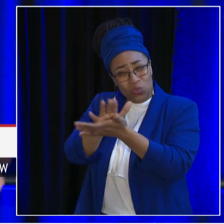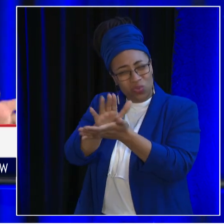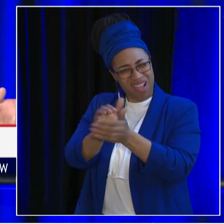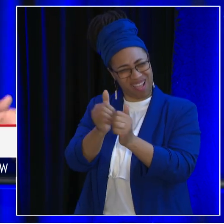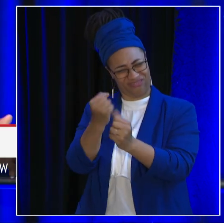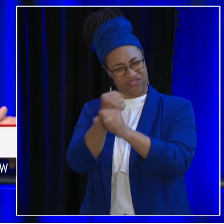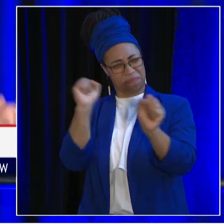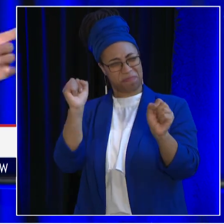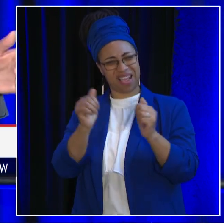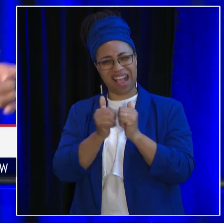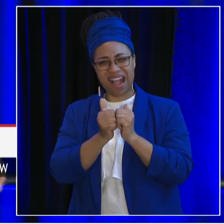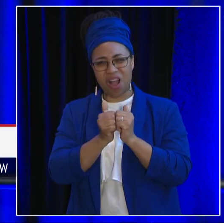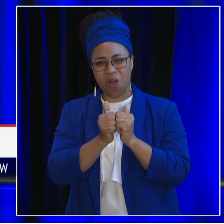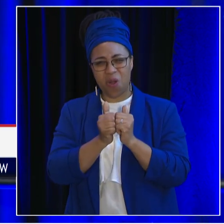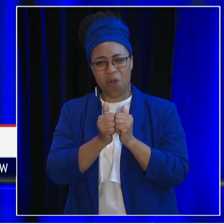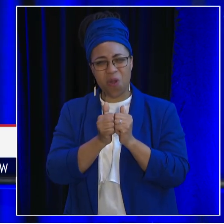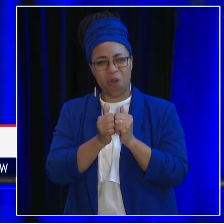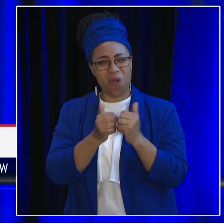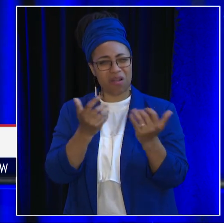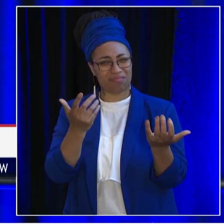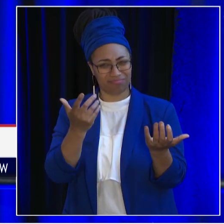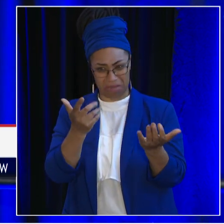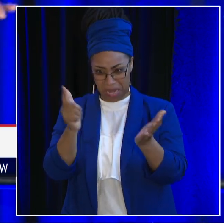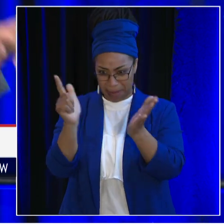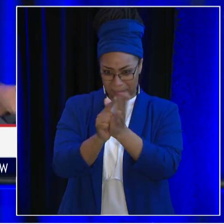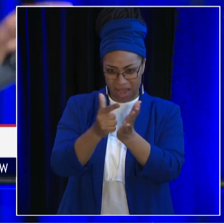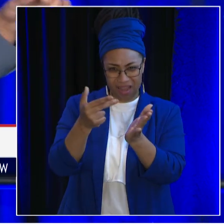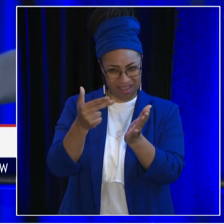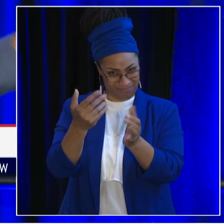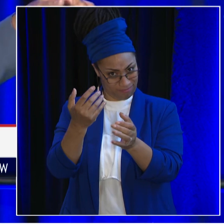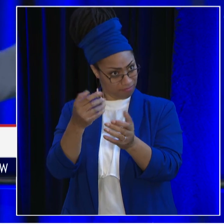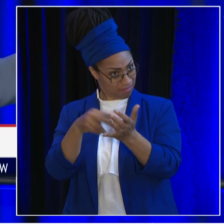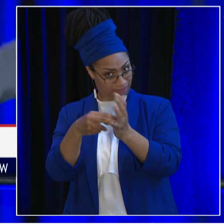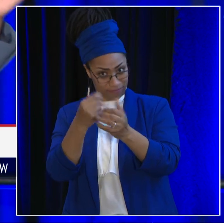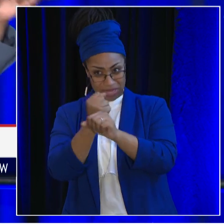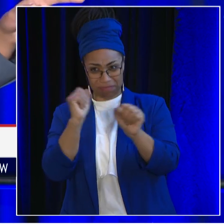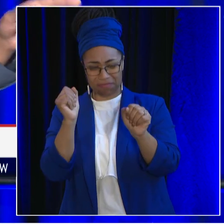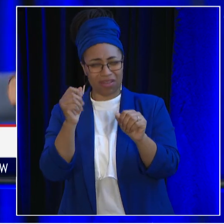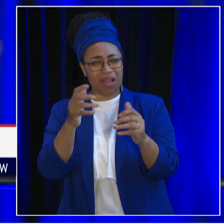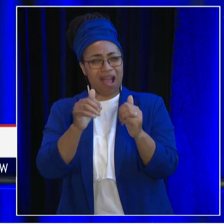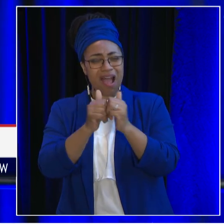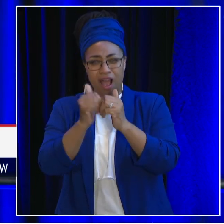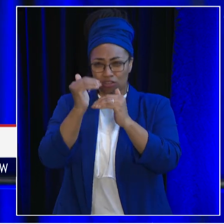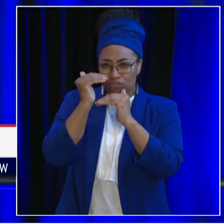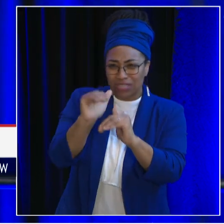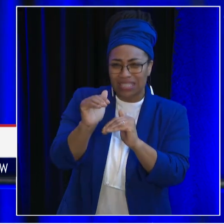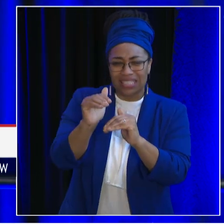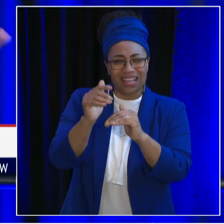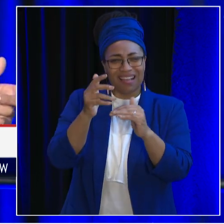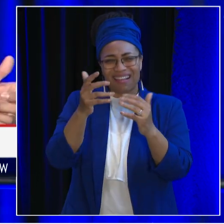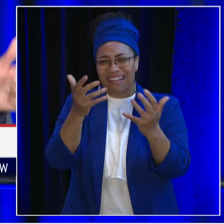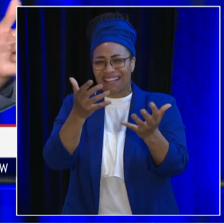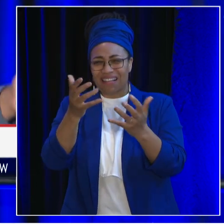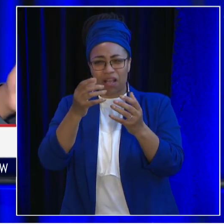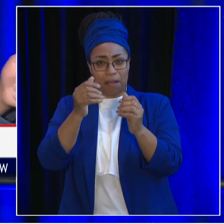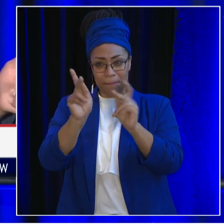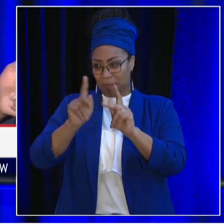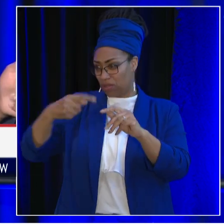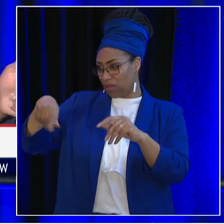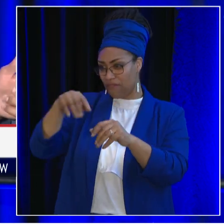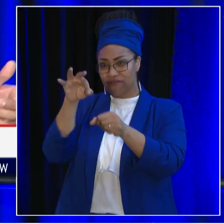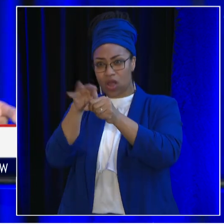How is banning books freedom? How is restricting the right to vote for people who look like us and me